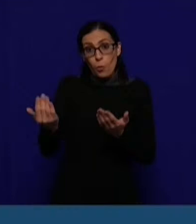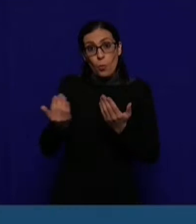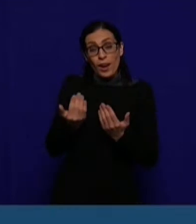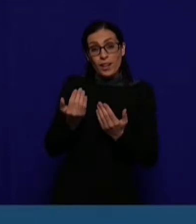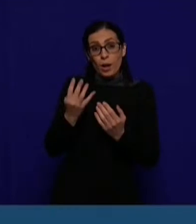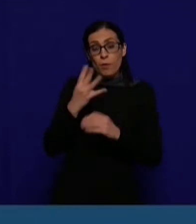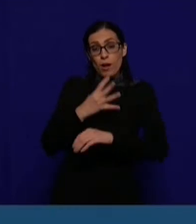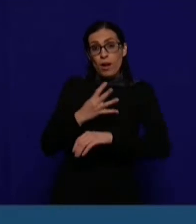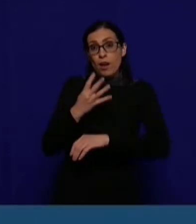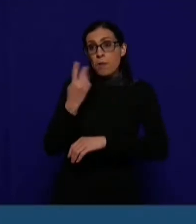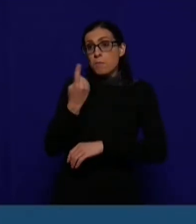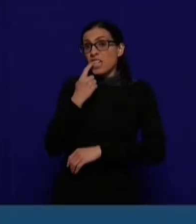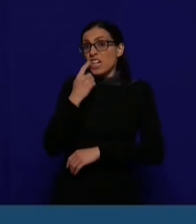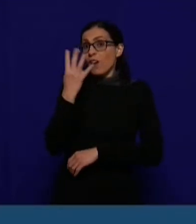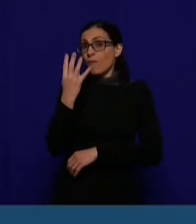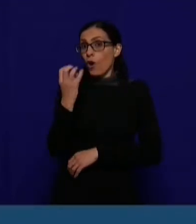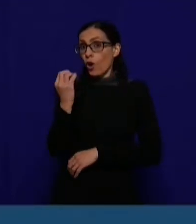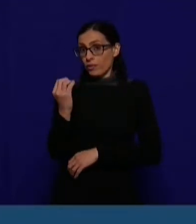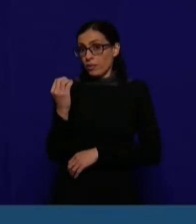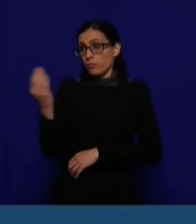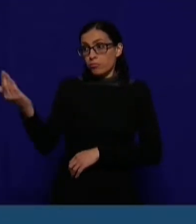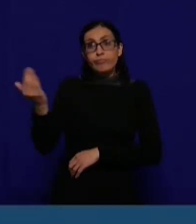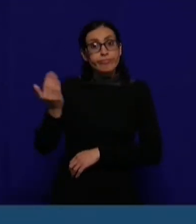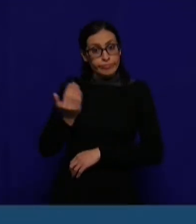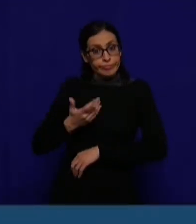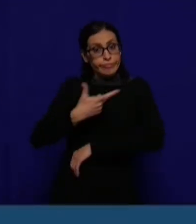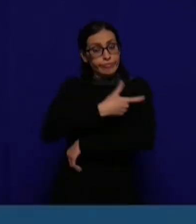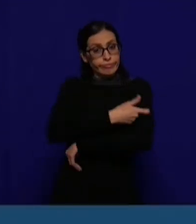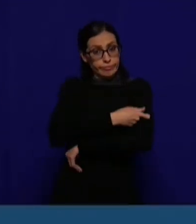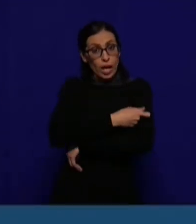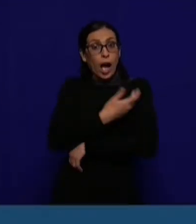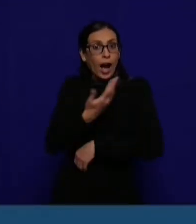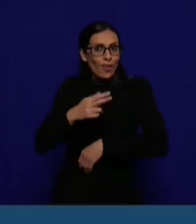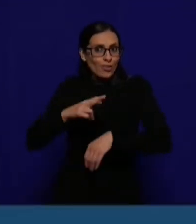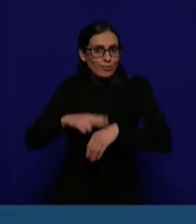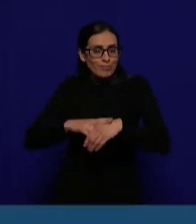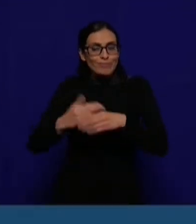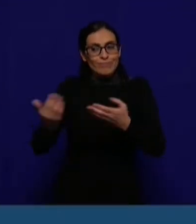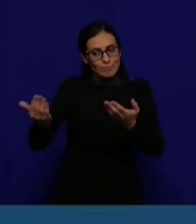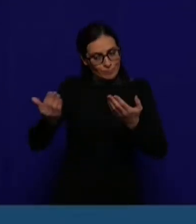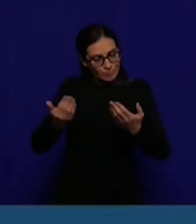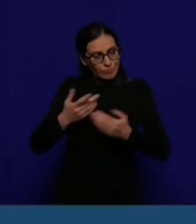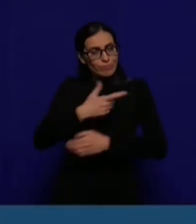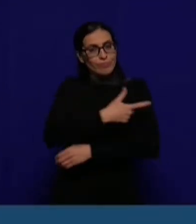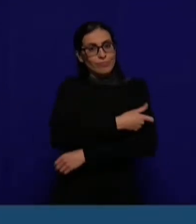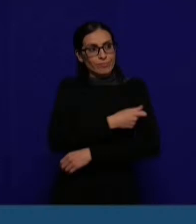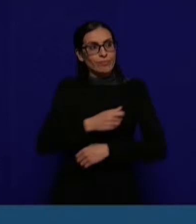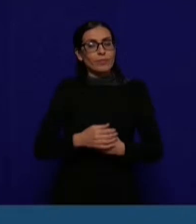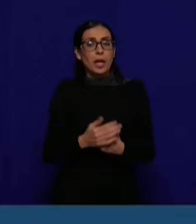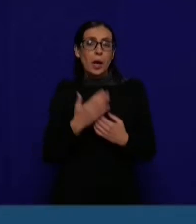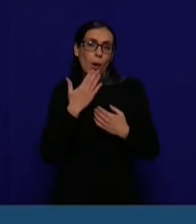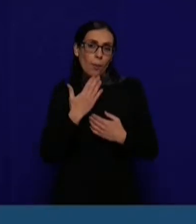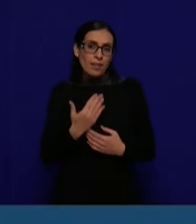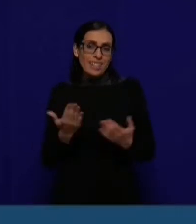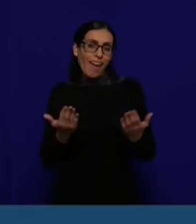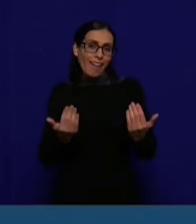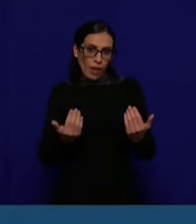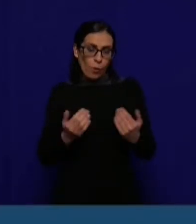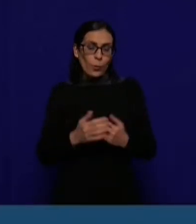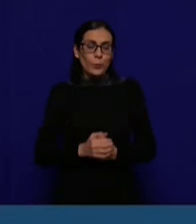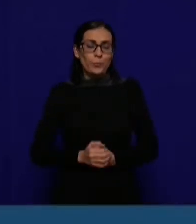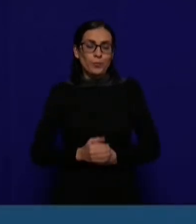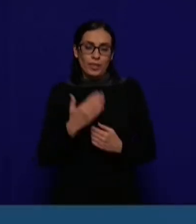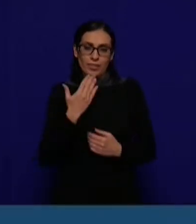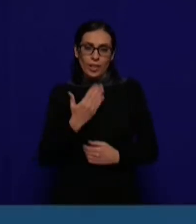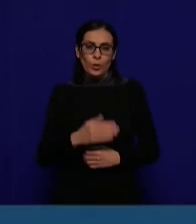allura għandna ammont sostanzjali tal-persuni tal-popolazzjoni tagħna li tista' tiġi tieħu tilqim. Nappellalkom biex tiġu biex titlaqmu.